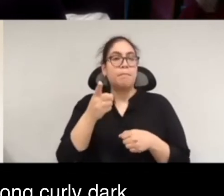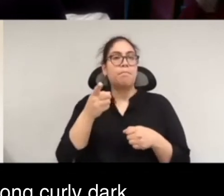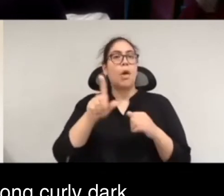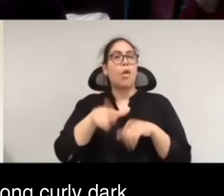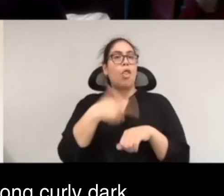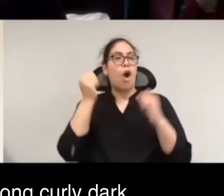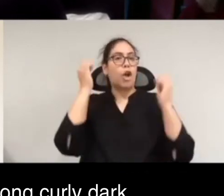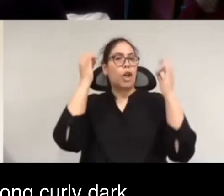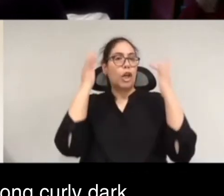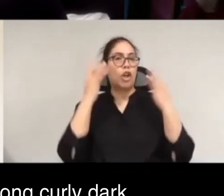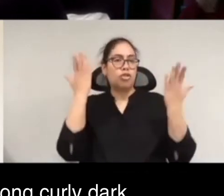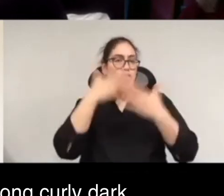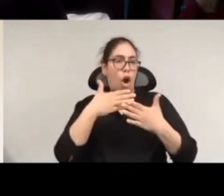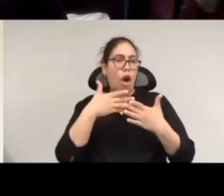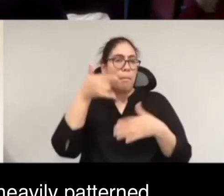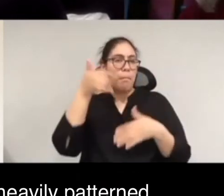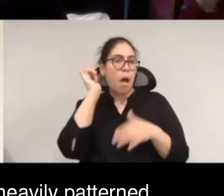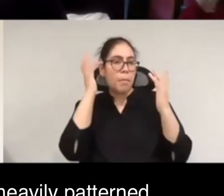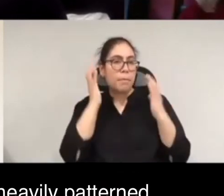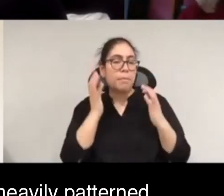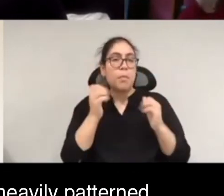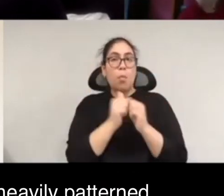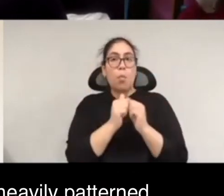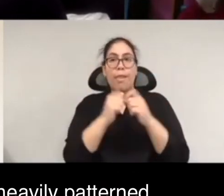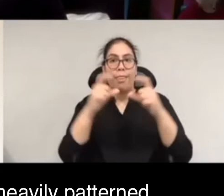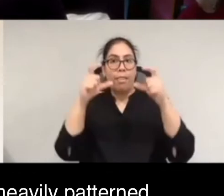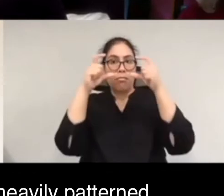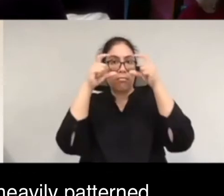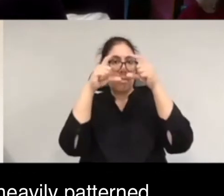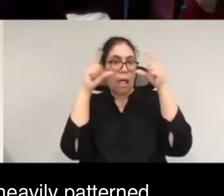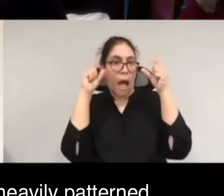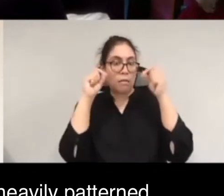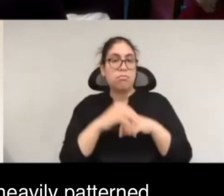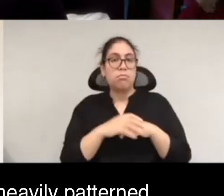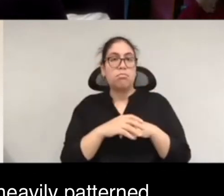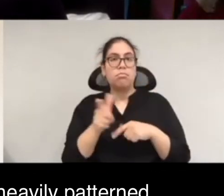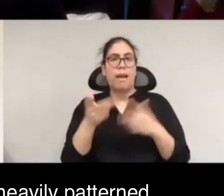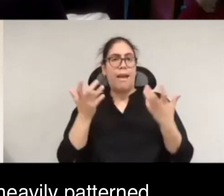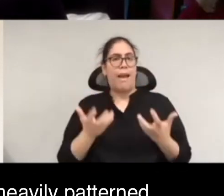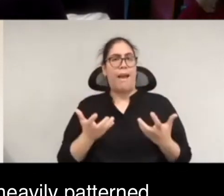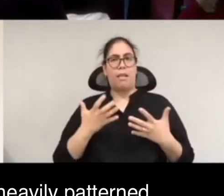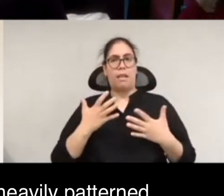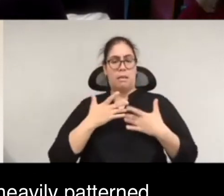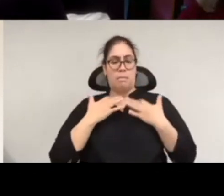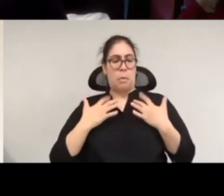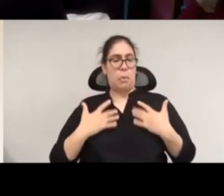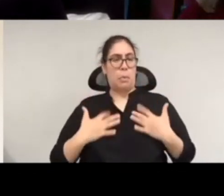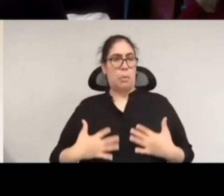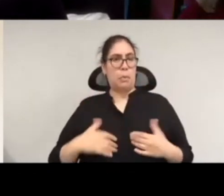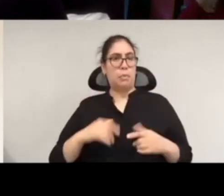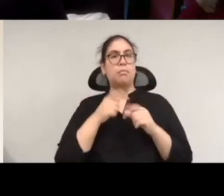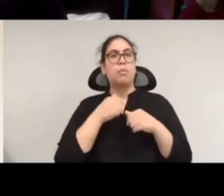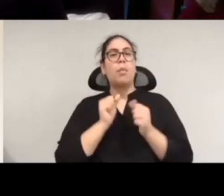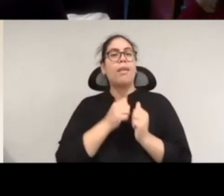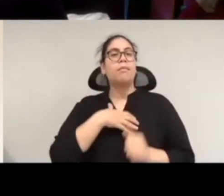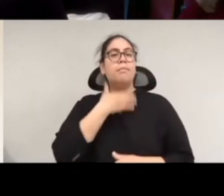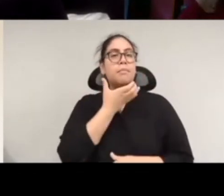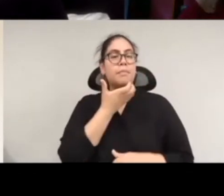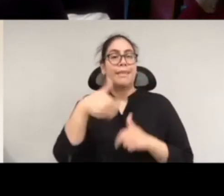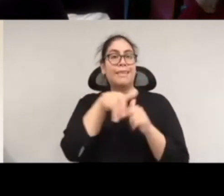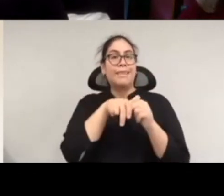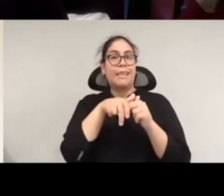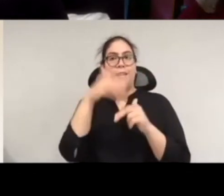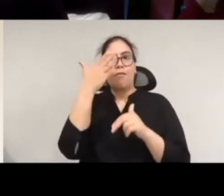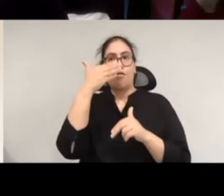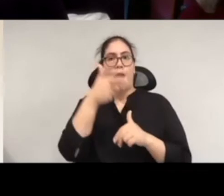curly dark blonde hair and oval glasses. I am wearing a heavily patterned sleeveless mock turtleneck and sitting in front of an upright